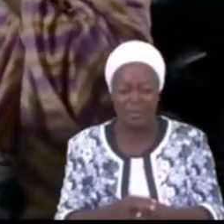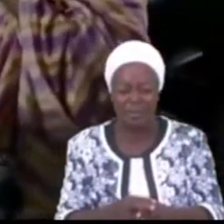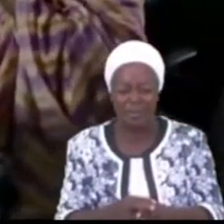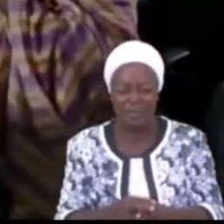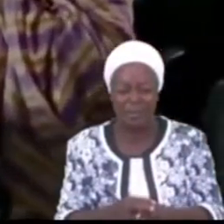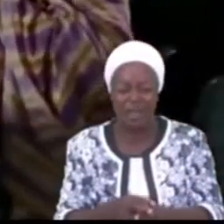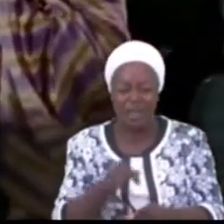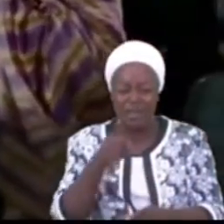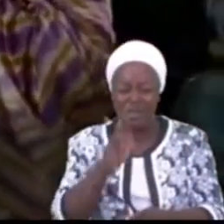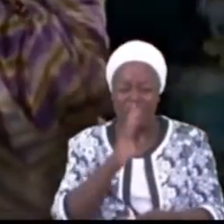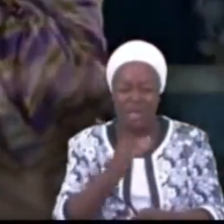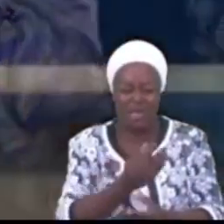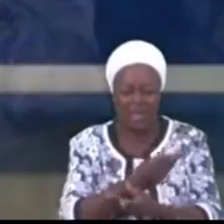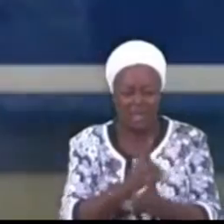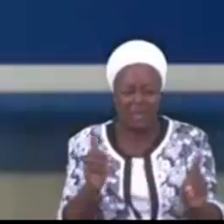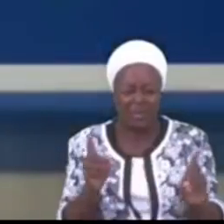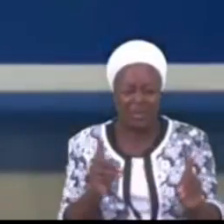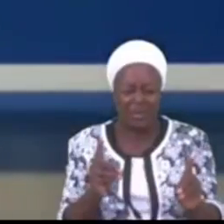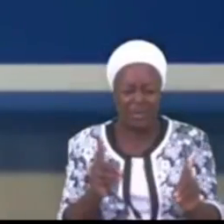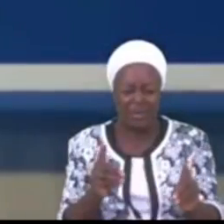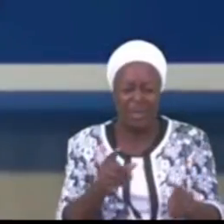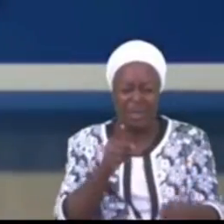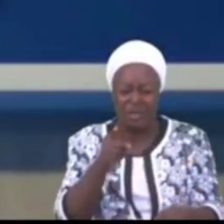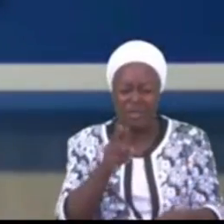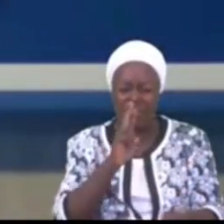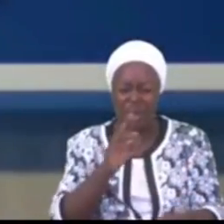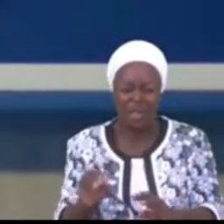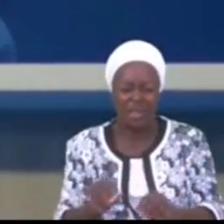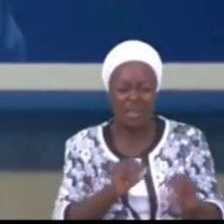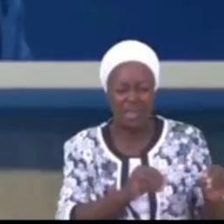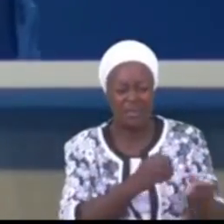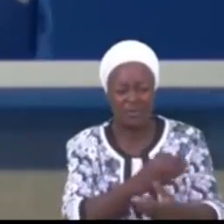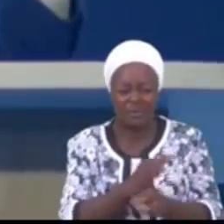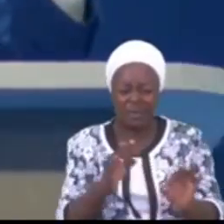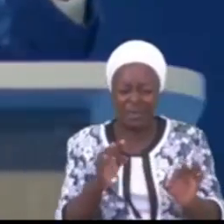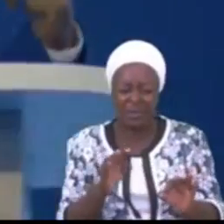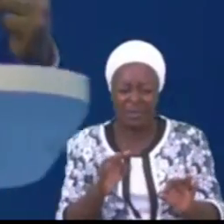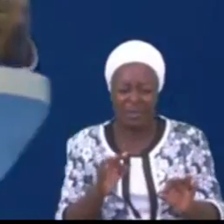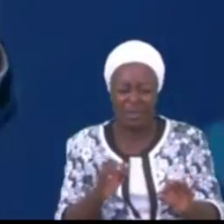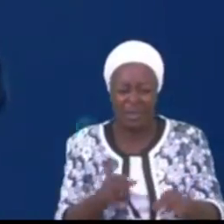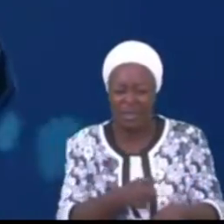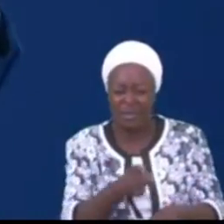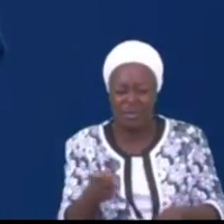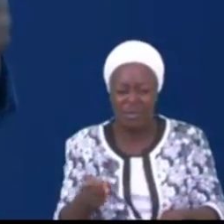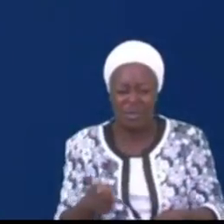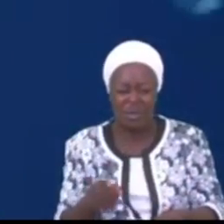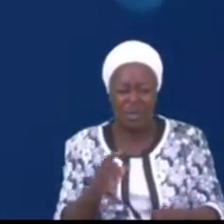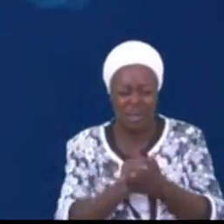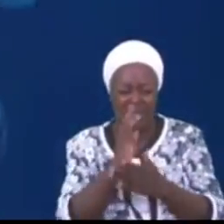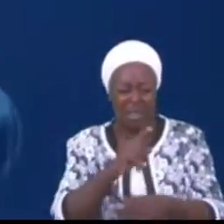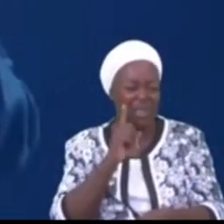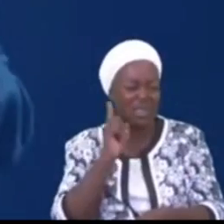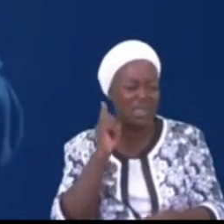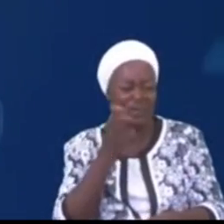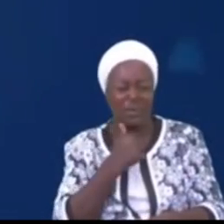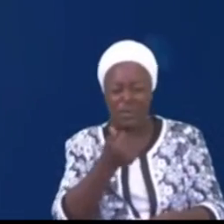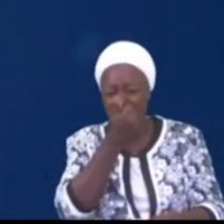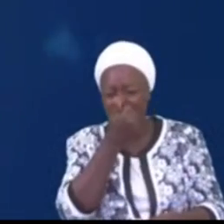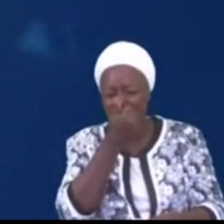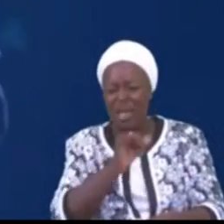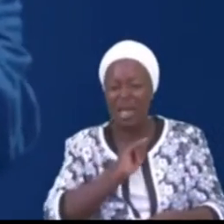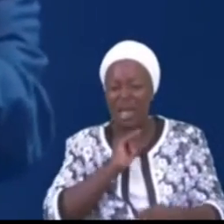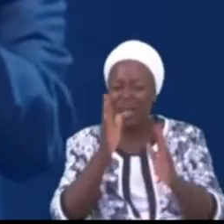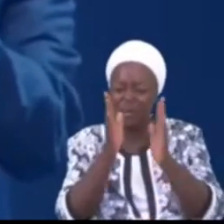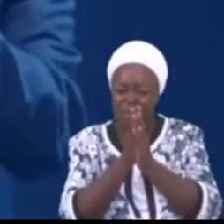You are delivered. You are set free. Those who are deaf and dumb, I pray